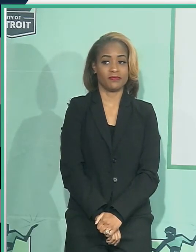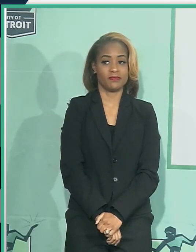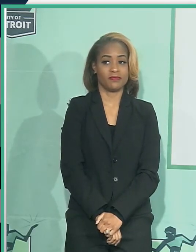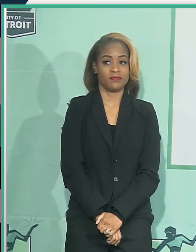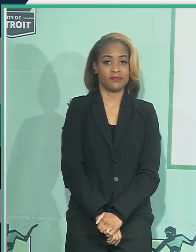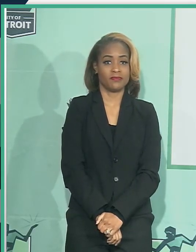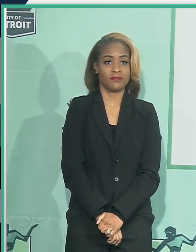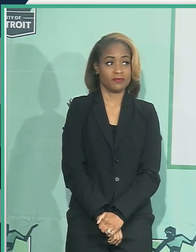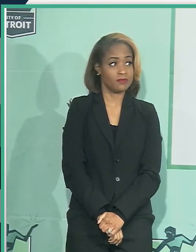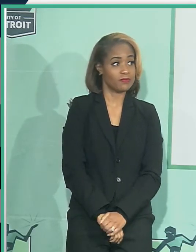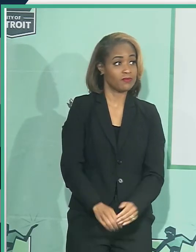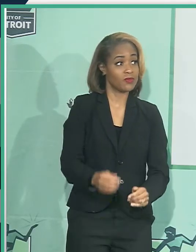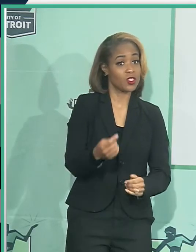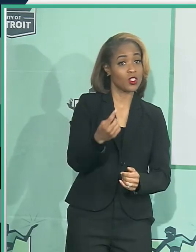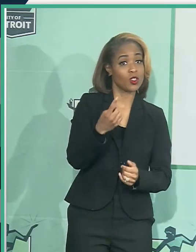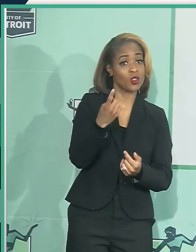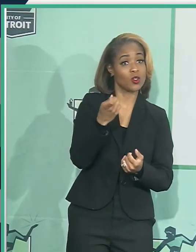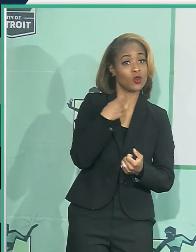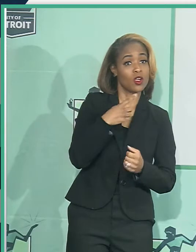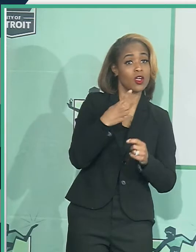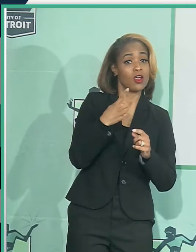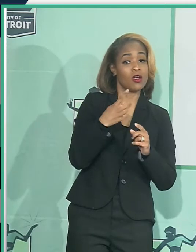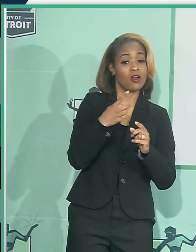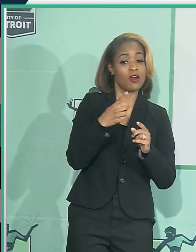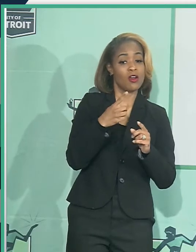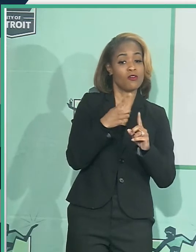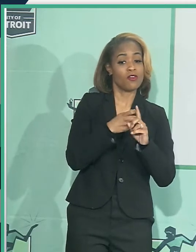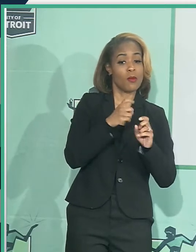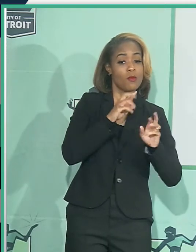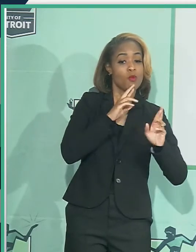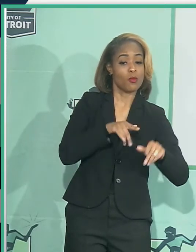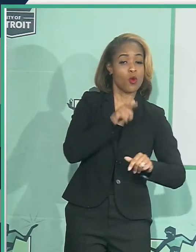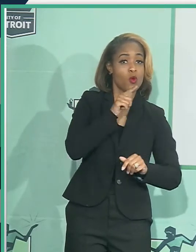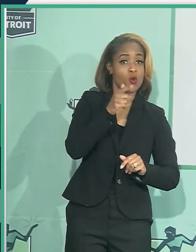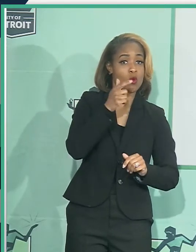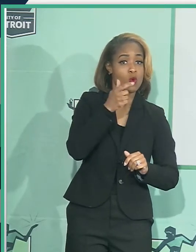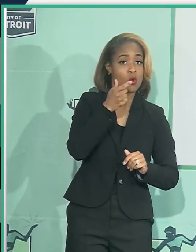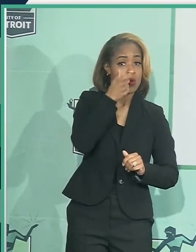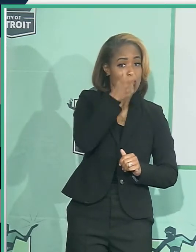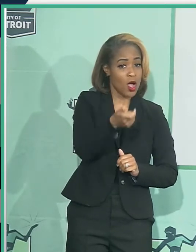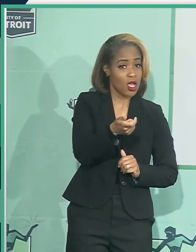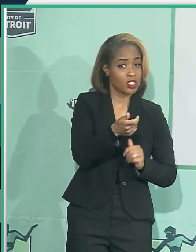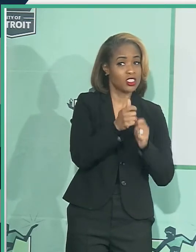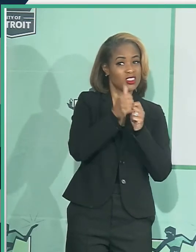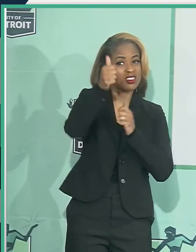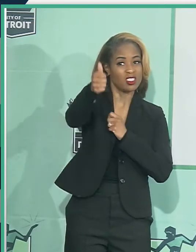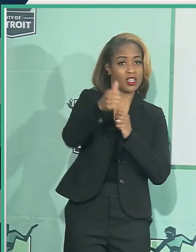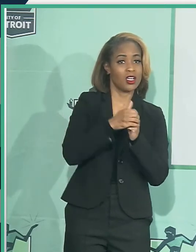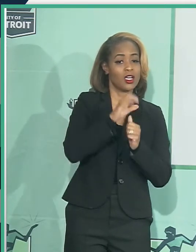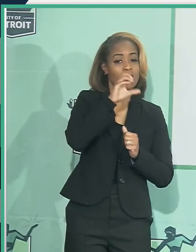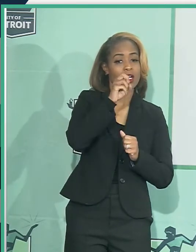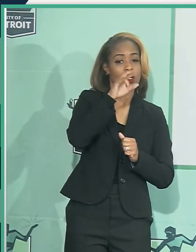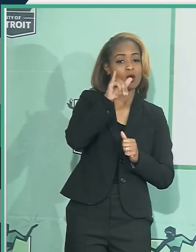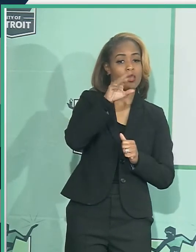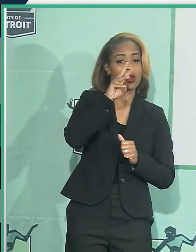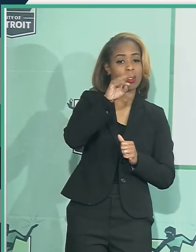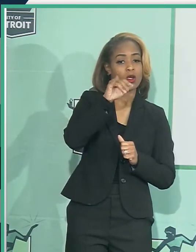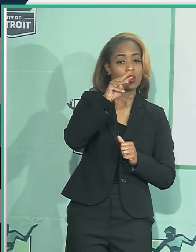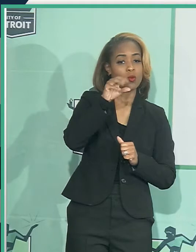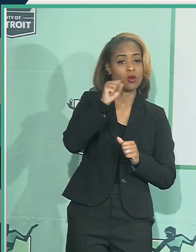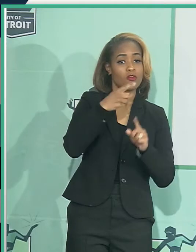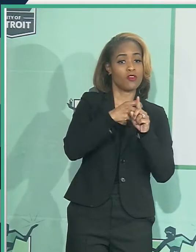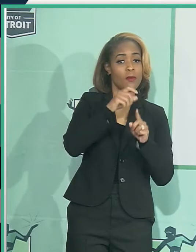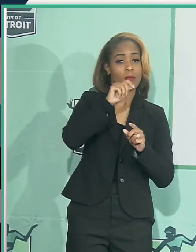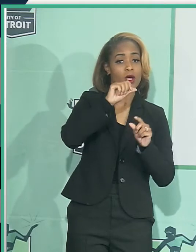Okay, we'll see if we have questions from reporters in the room, but from reporters who are watching remotely, Corey Williams from the Associated Press wanted to know if